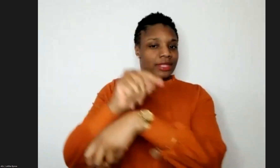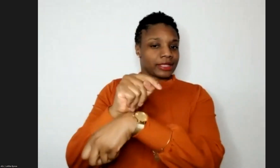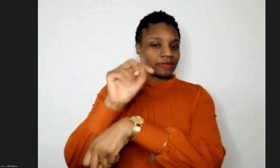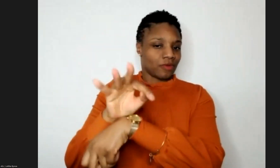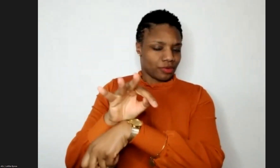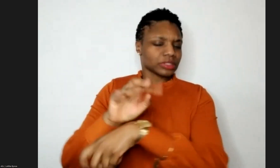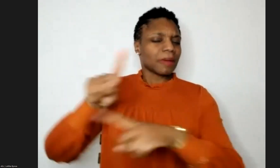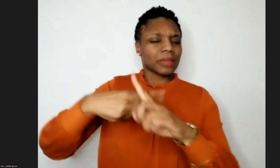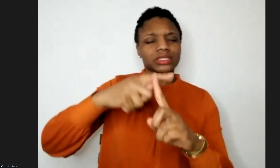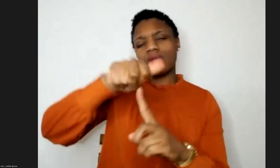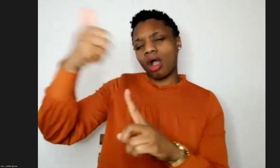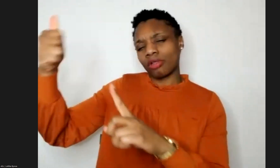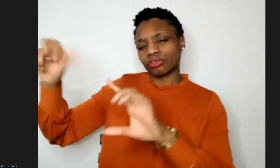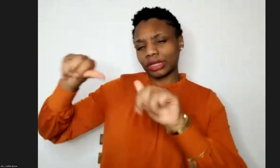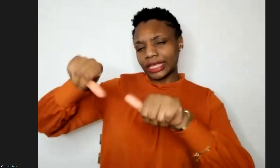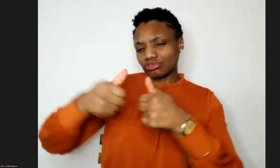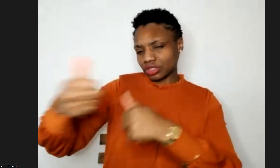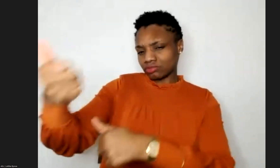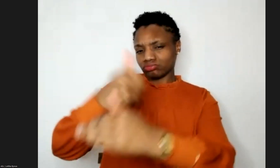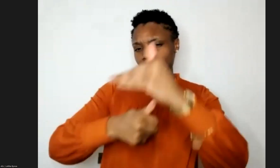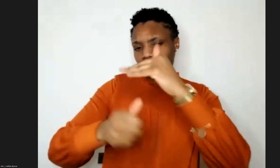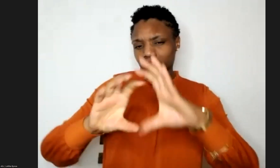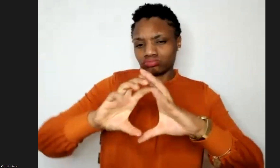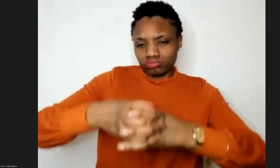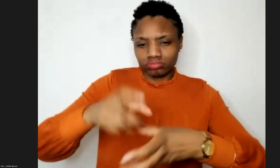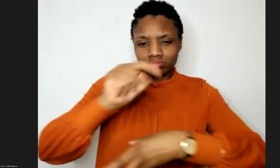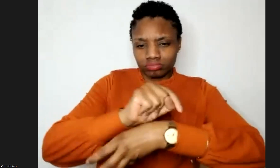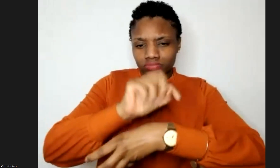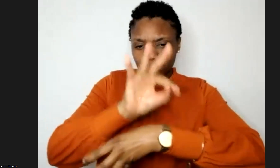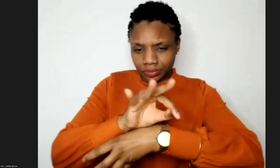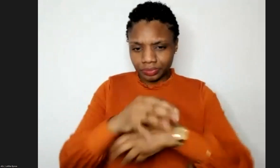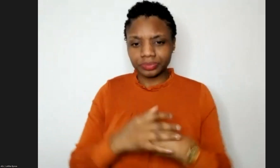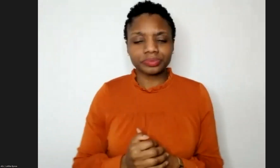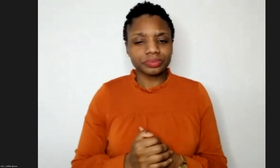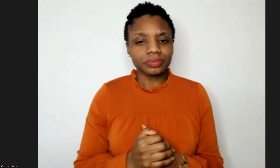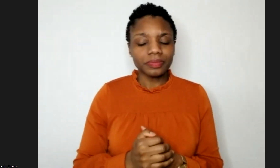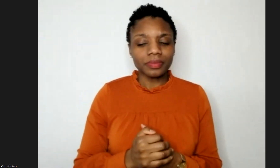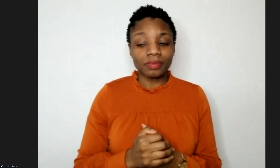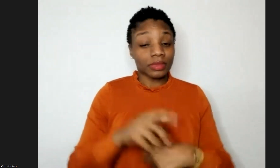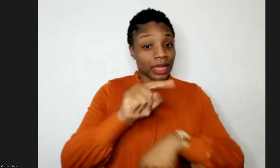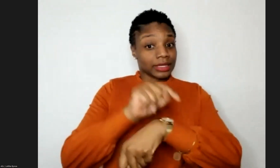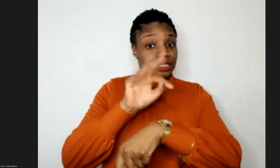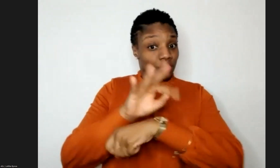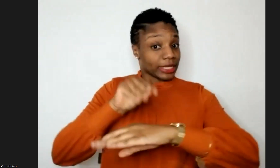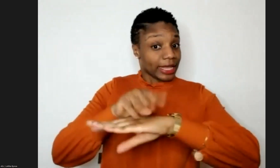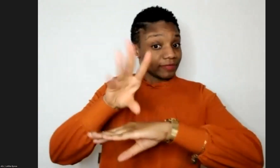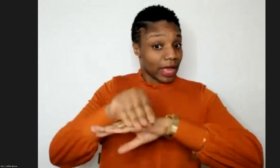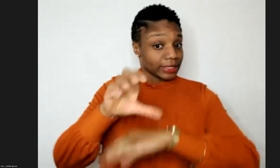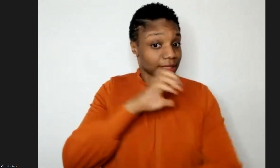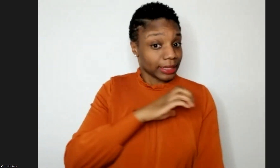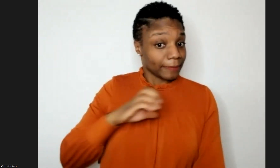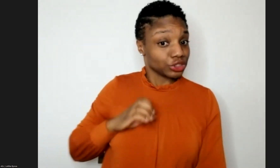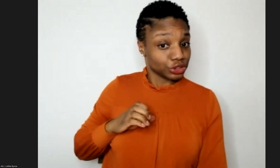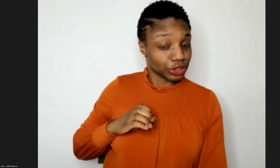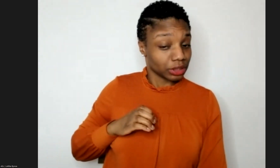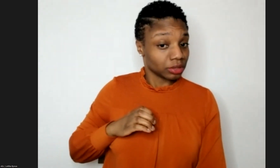other agencies. And they are advising the commission as it conducts